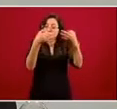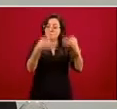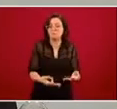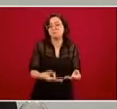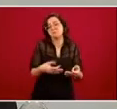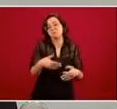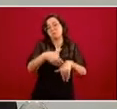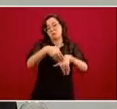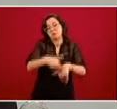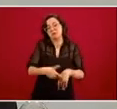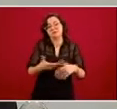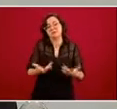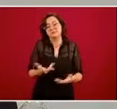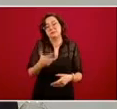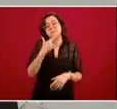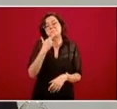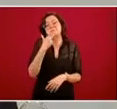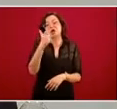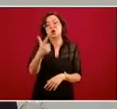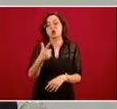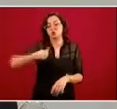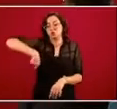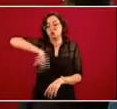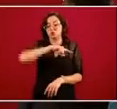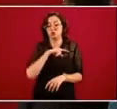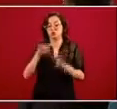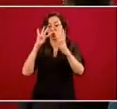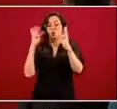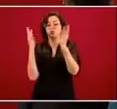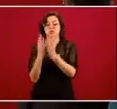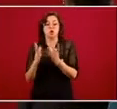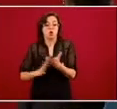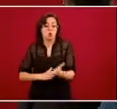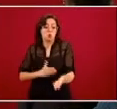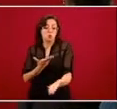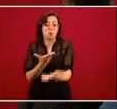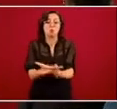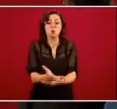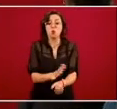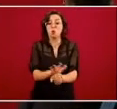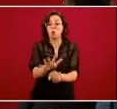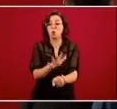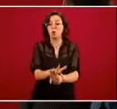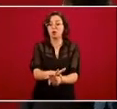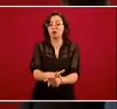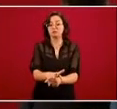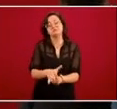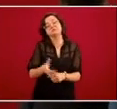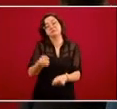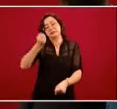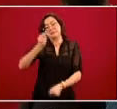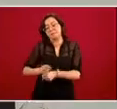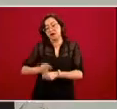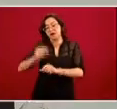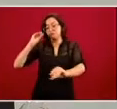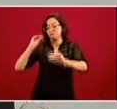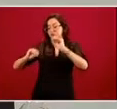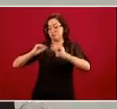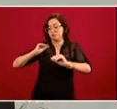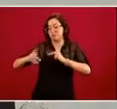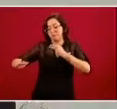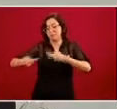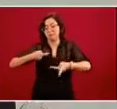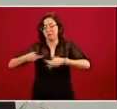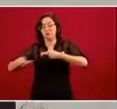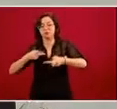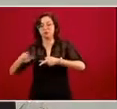to these ones, they have done it in a similar manner. And here, what we are proposing as a council,